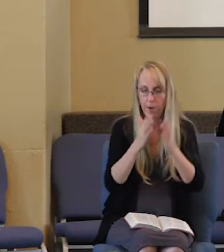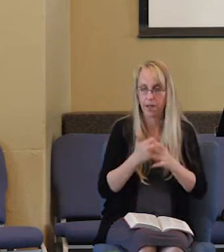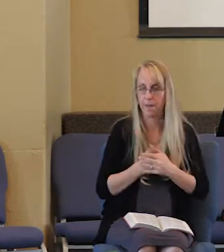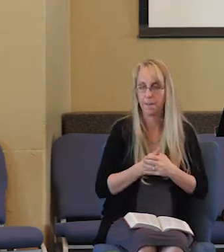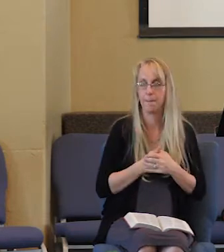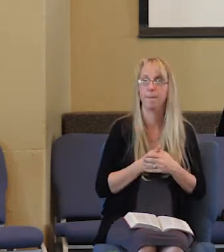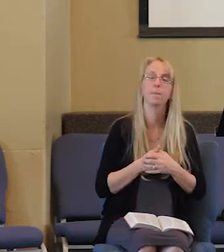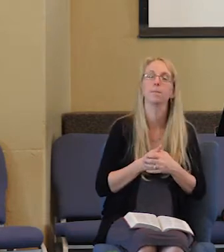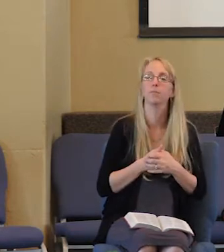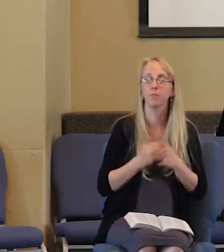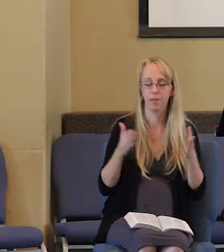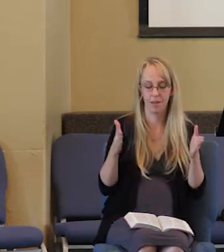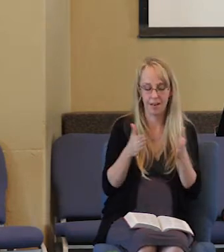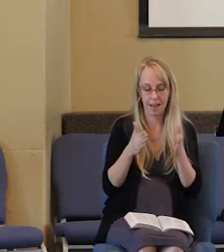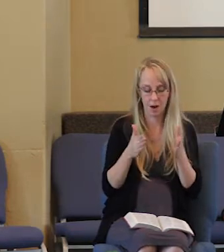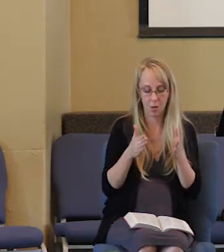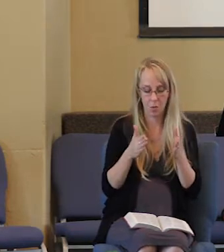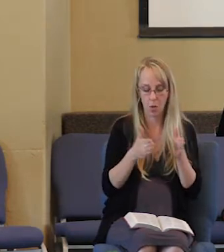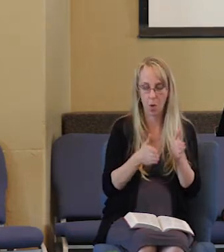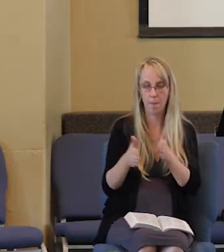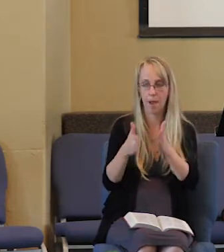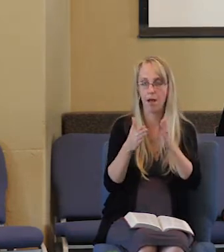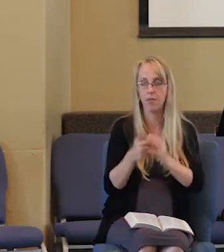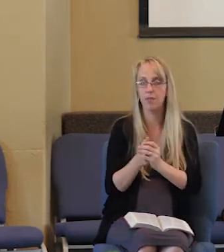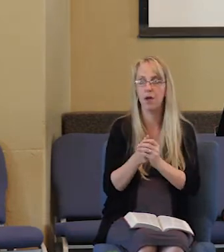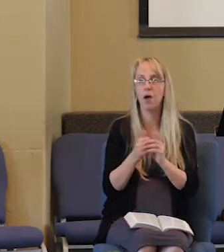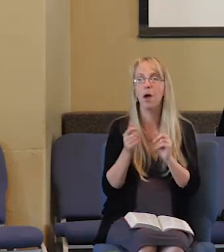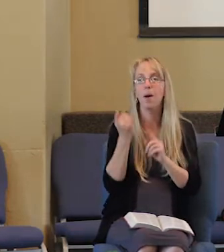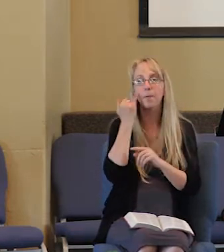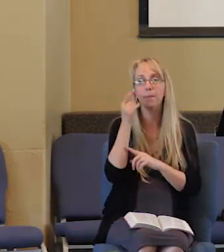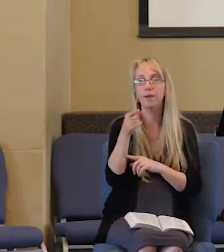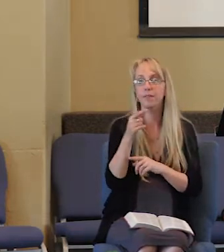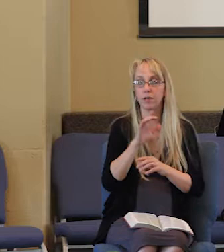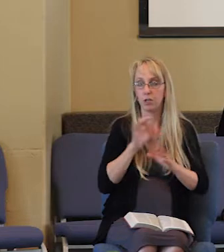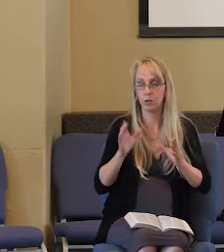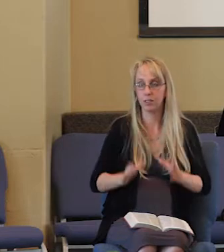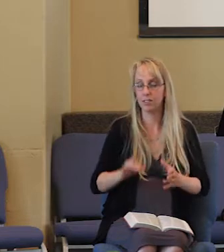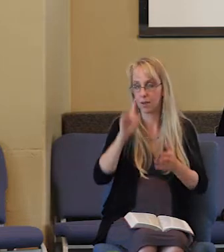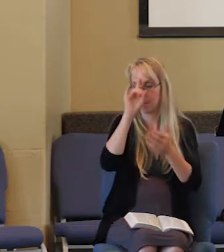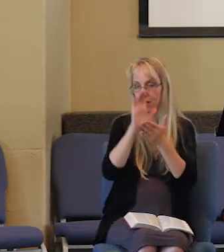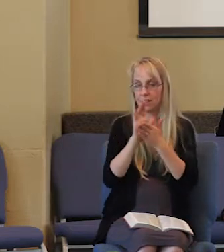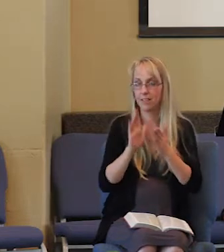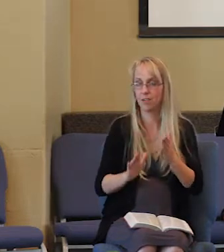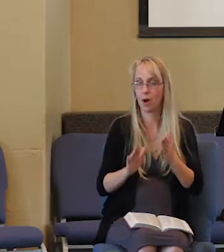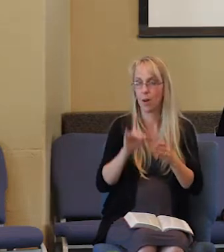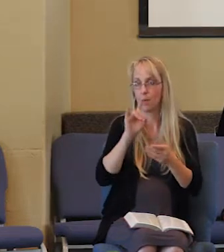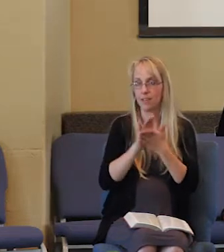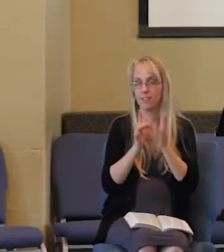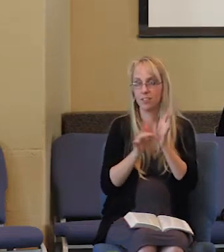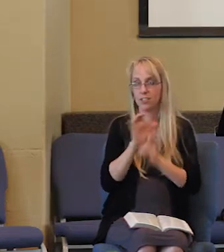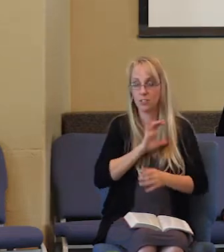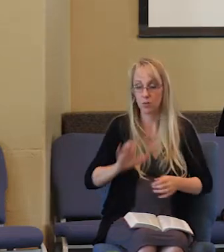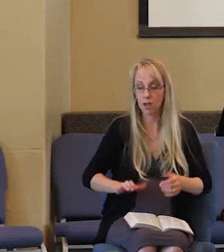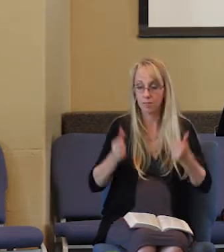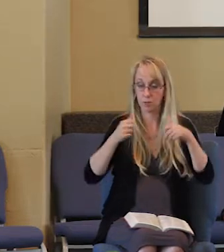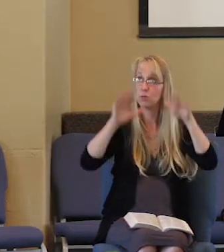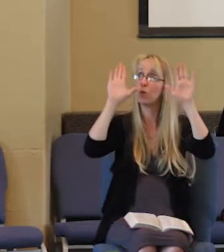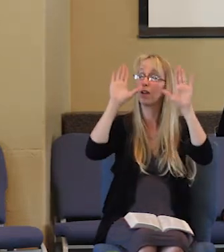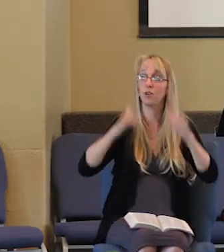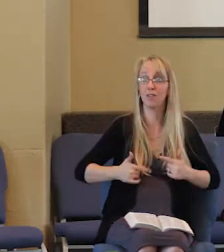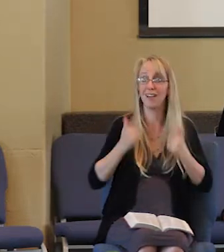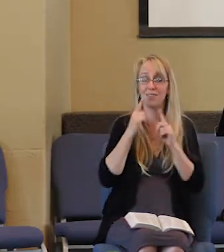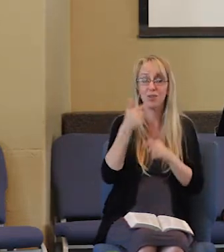It's a narrow path. But if you're a Christian, if you're a believer in Jesus Christ and you've surrendered your life to Him, then you've already made